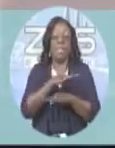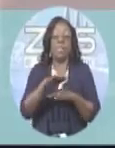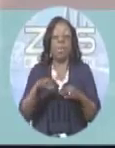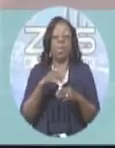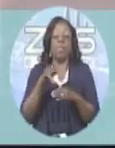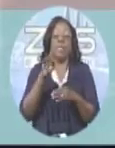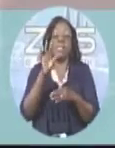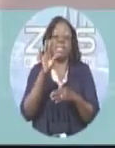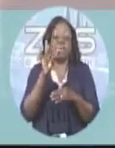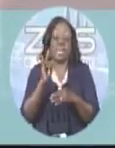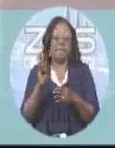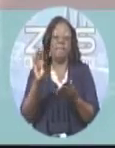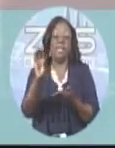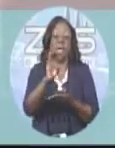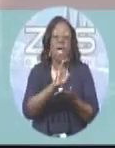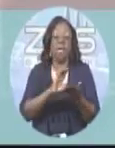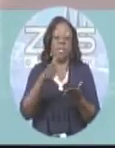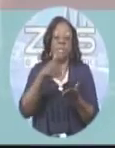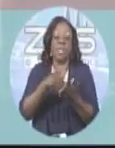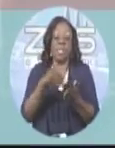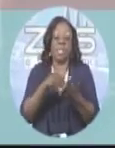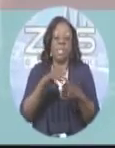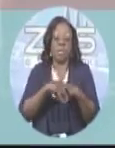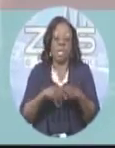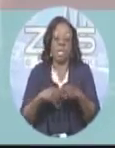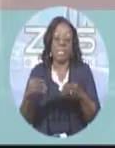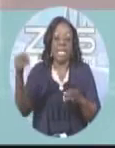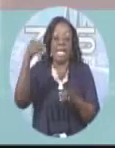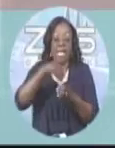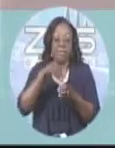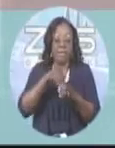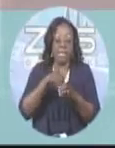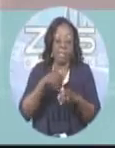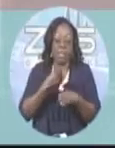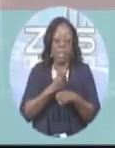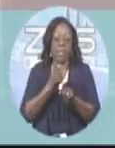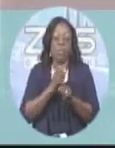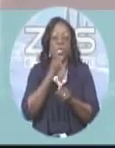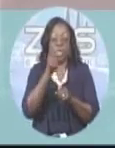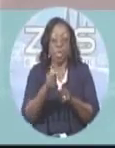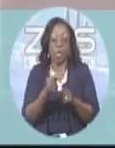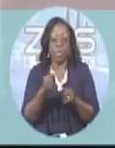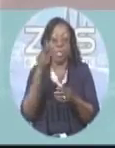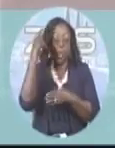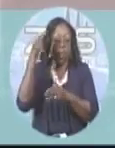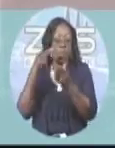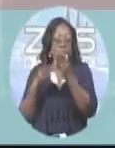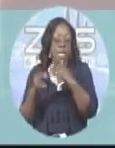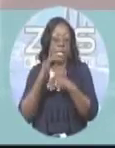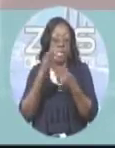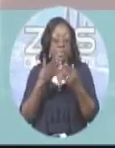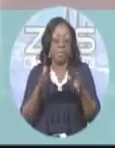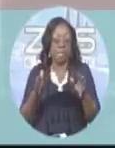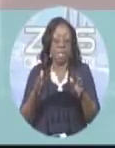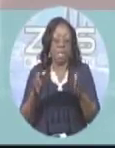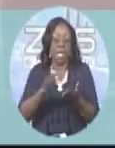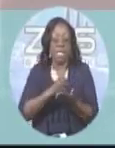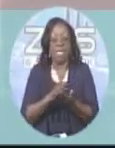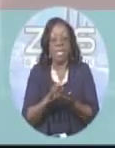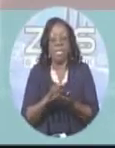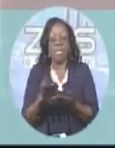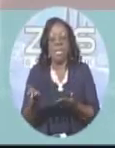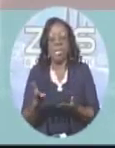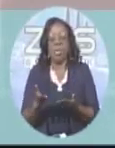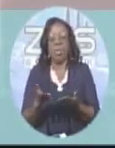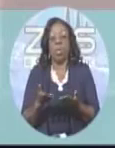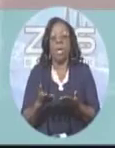million investment to have that project finished, that the casino hotel, convention center and convention hotel and